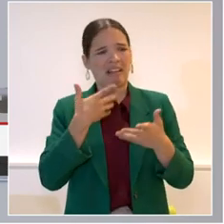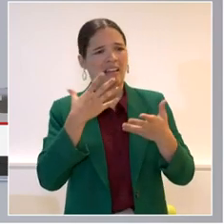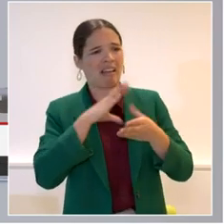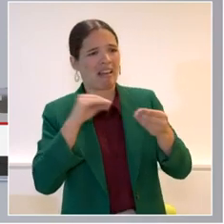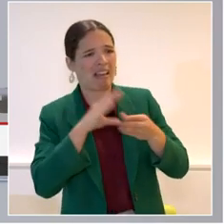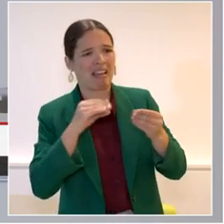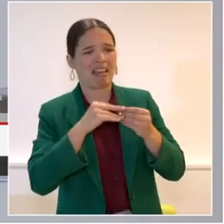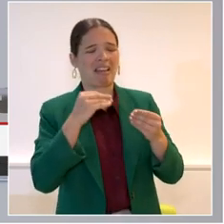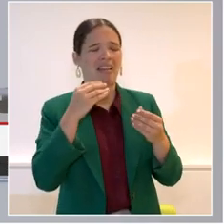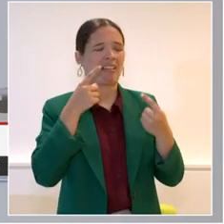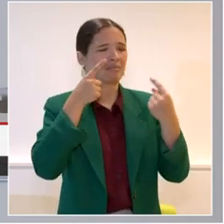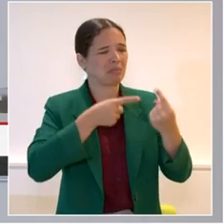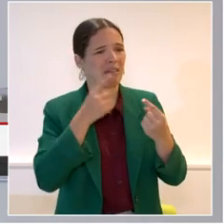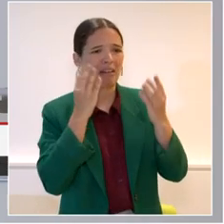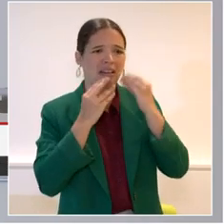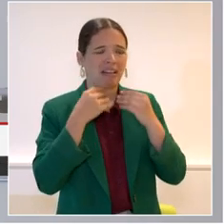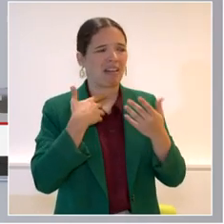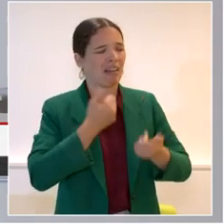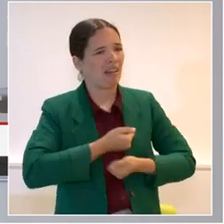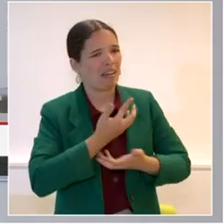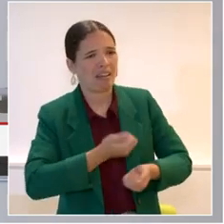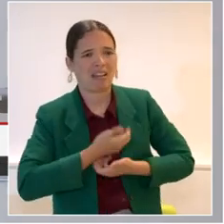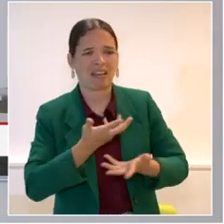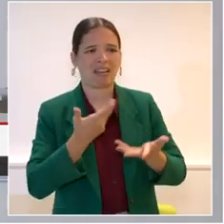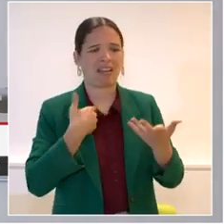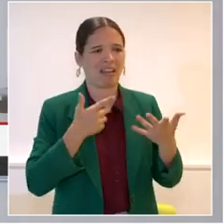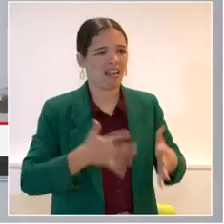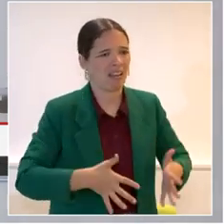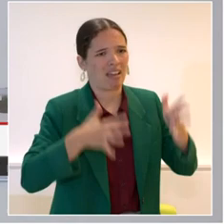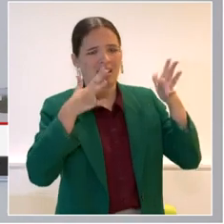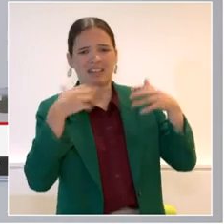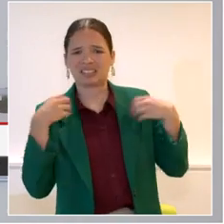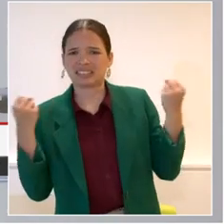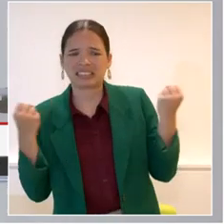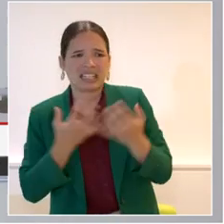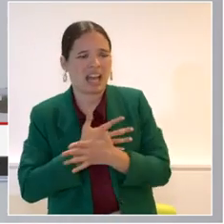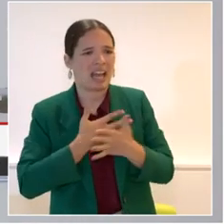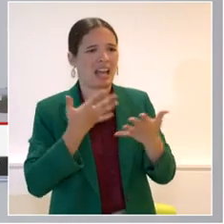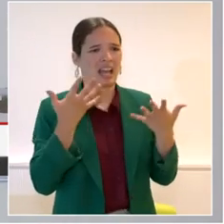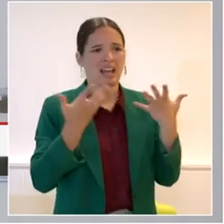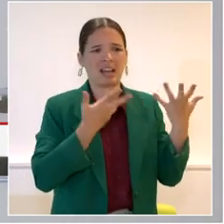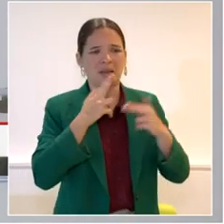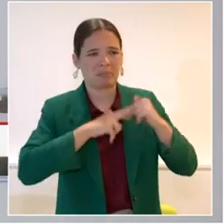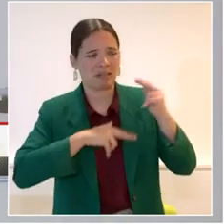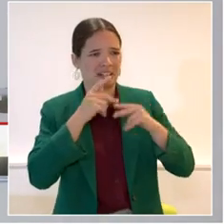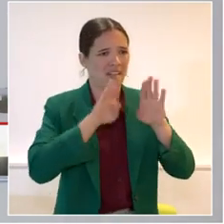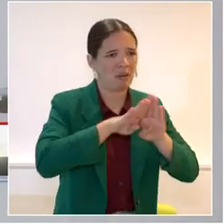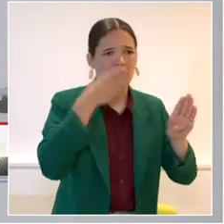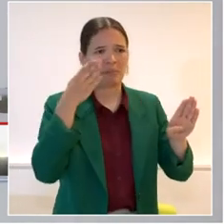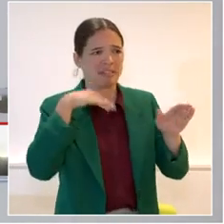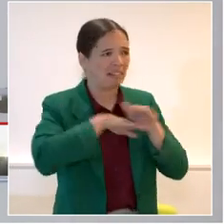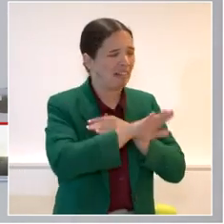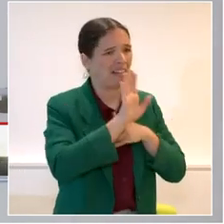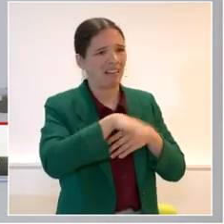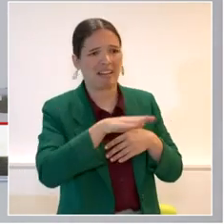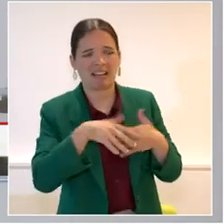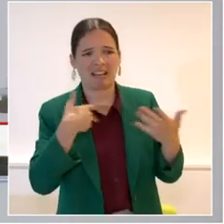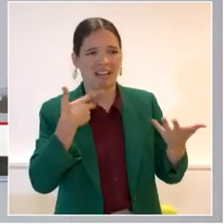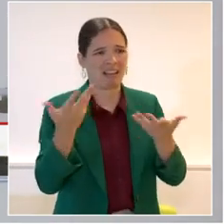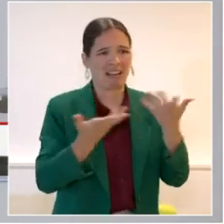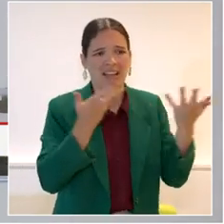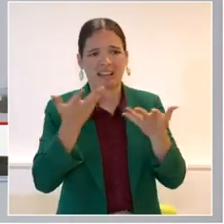it's difficult for them, and they experience anxiety and fears walking through our doors. When they walk into a place that is